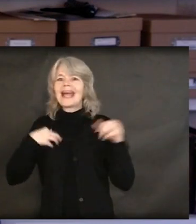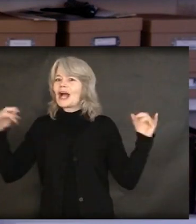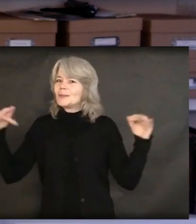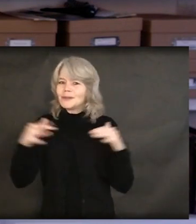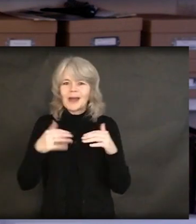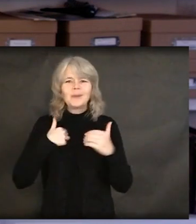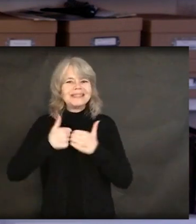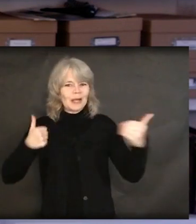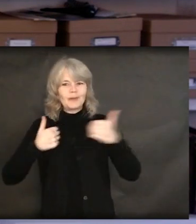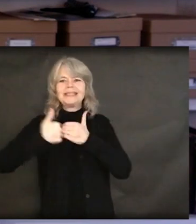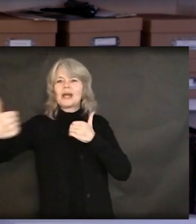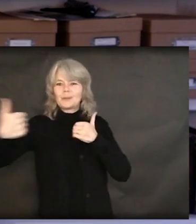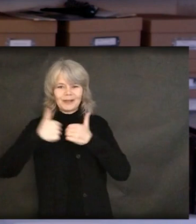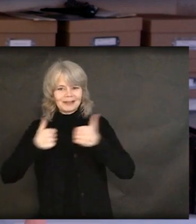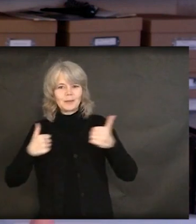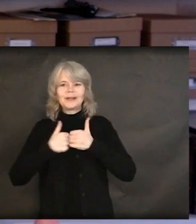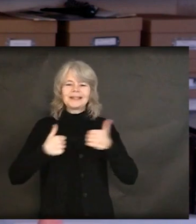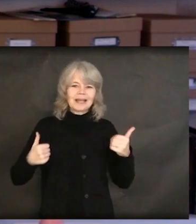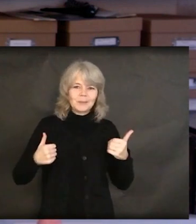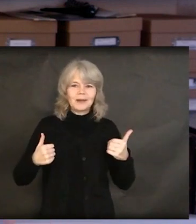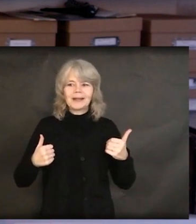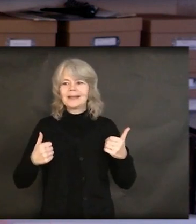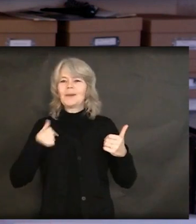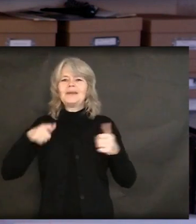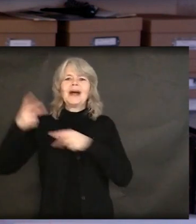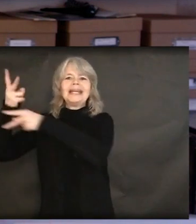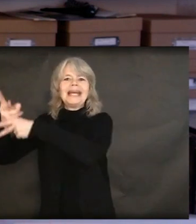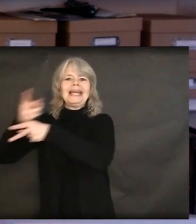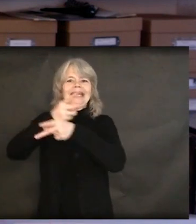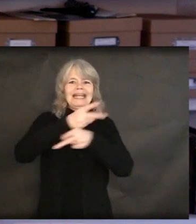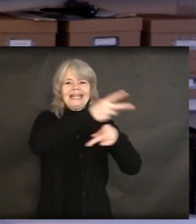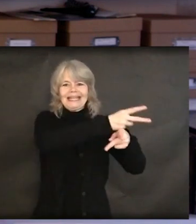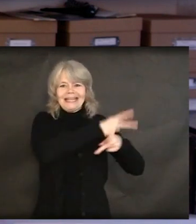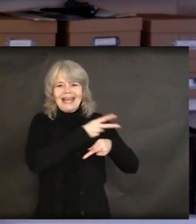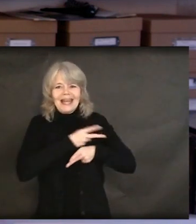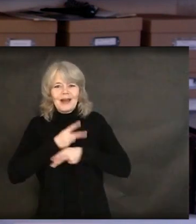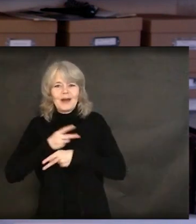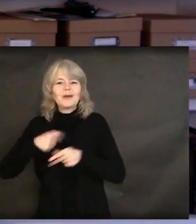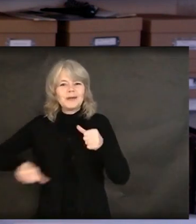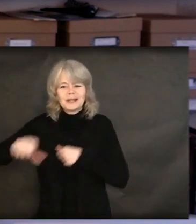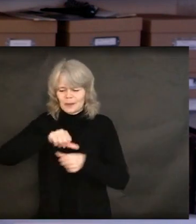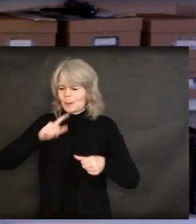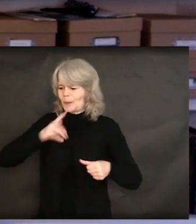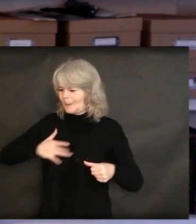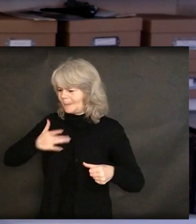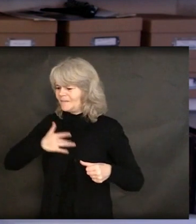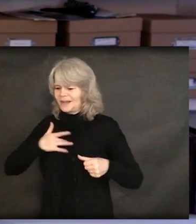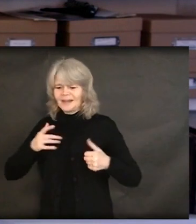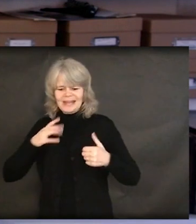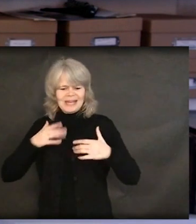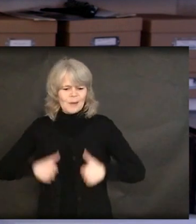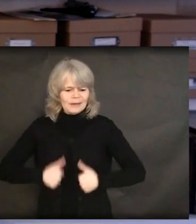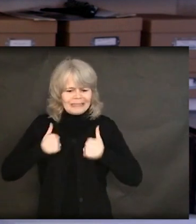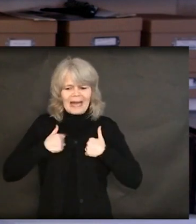as we once did, when we socially distance in order to care for one another, we sense in our lives,